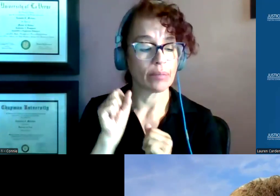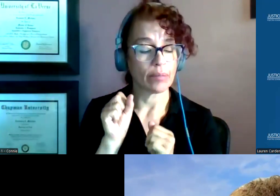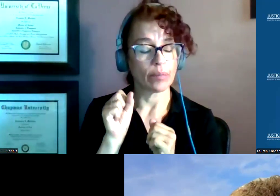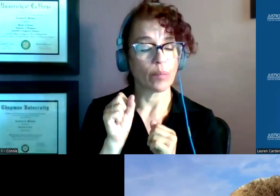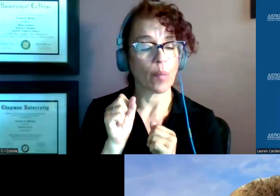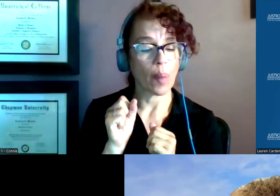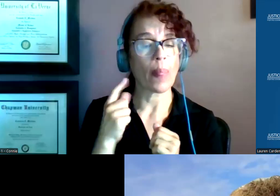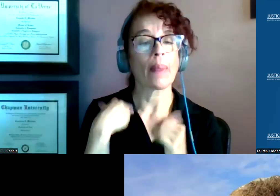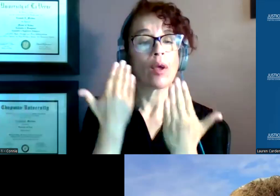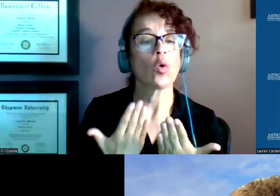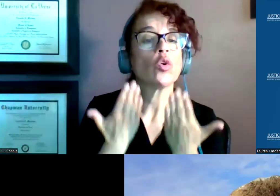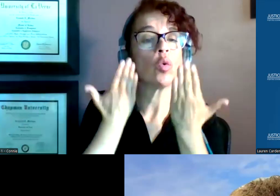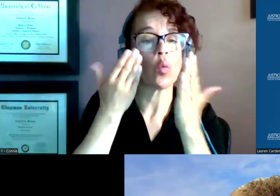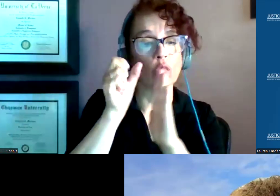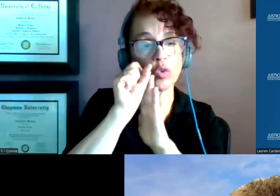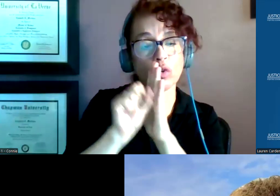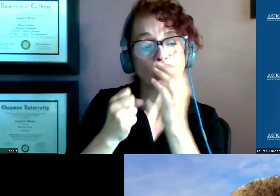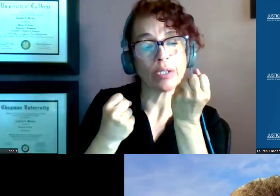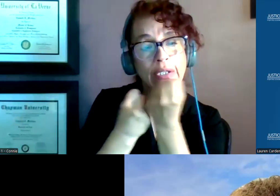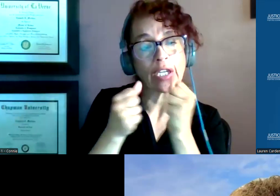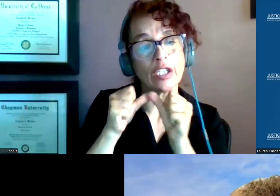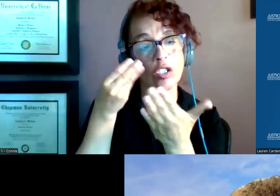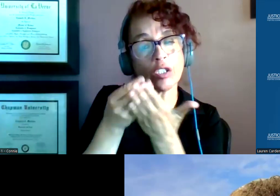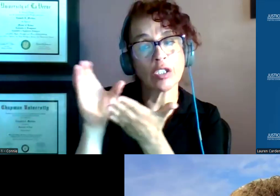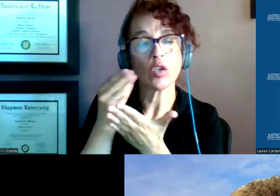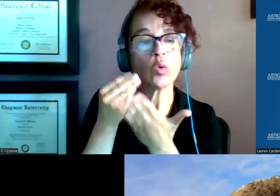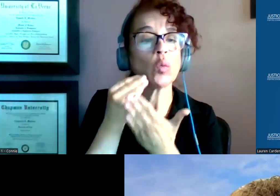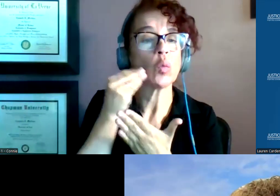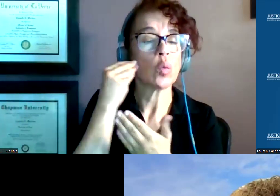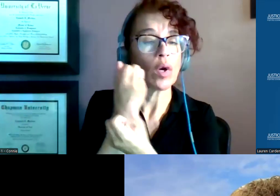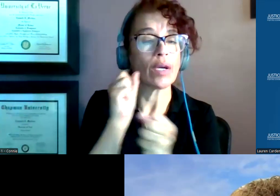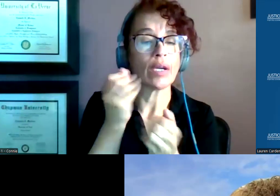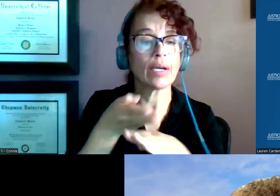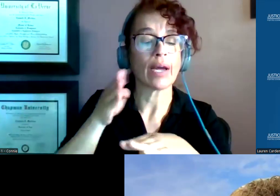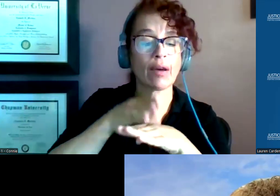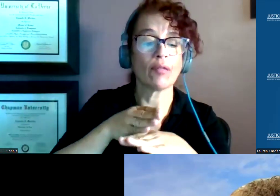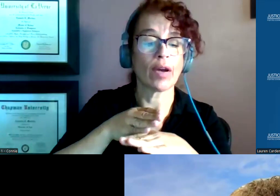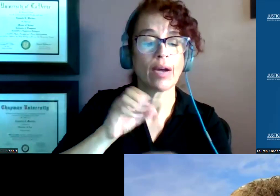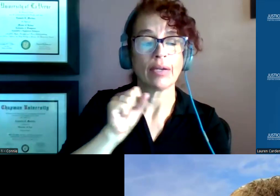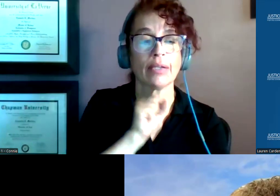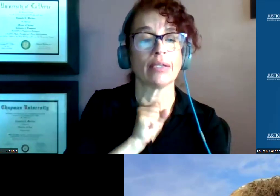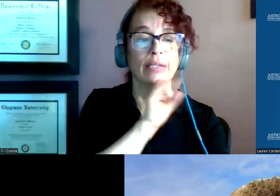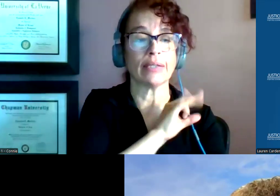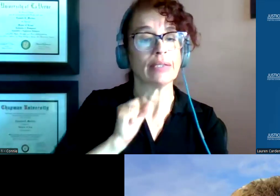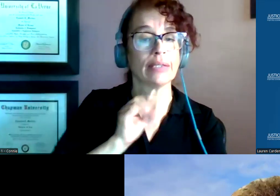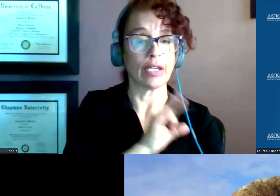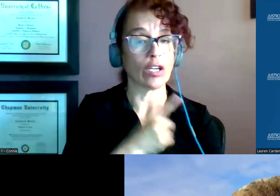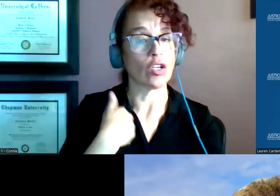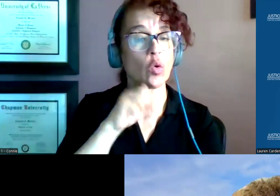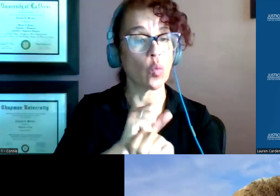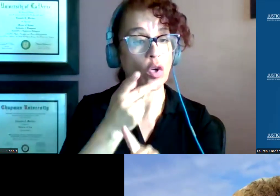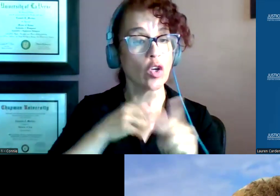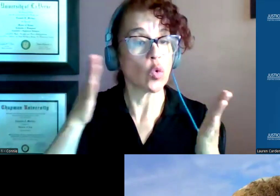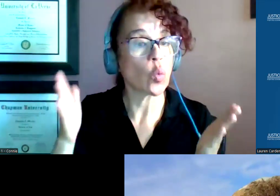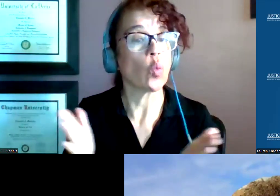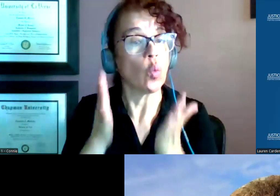we are recommending that the state support continued funding for HomeSafe and increased funding for HDAP. We were greatly